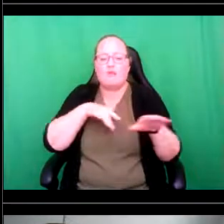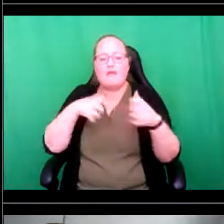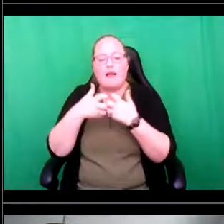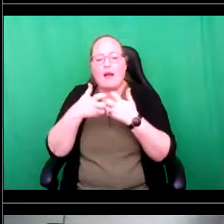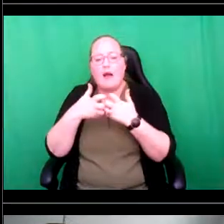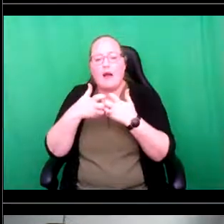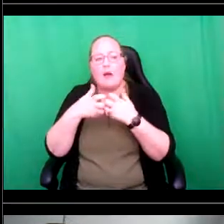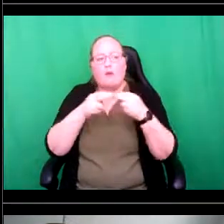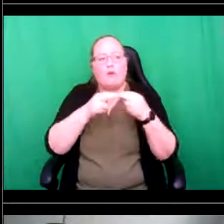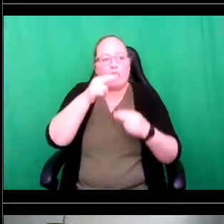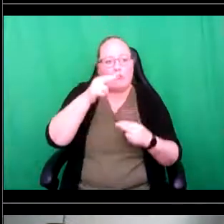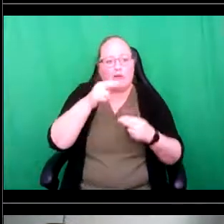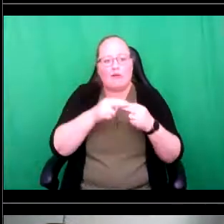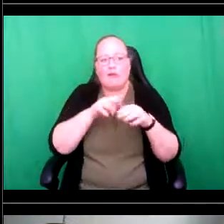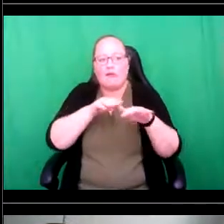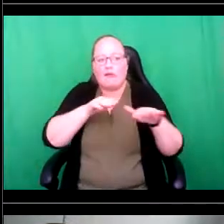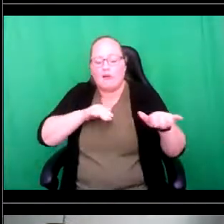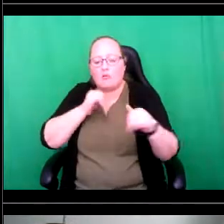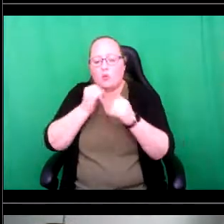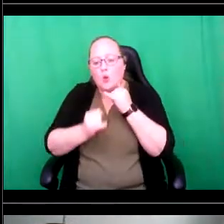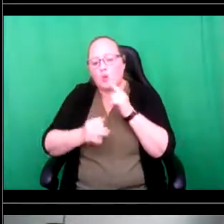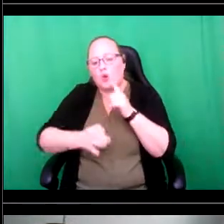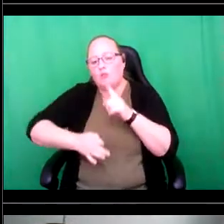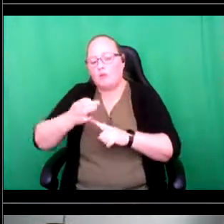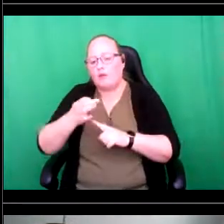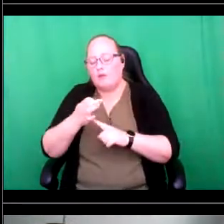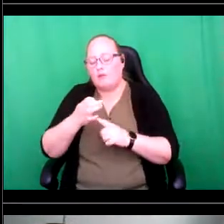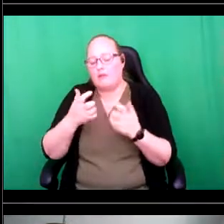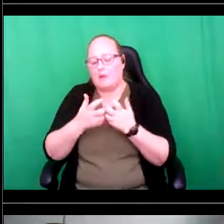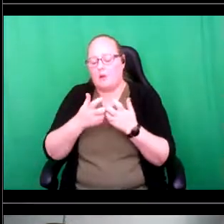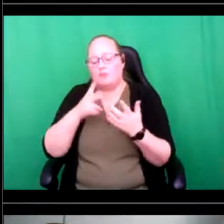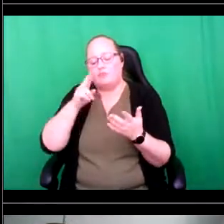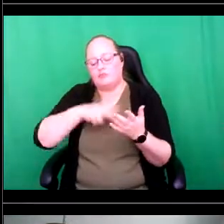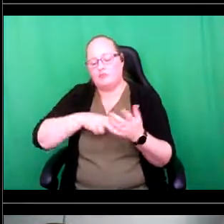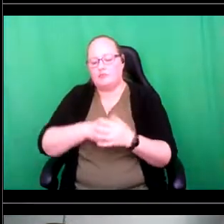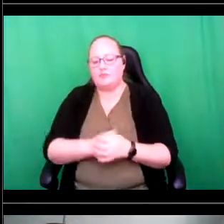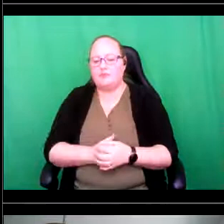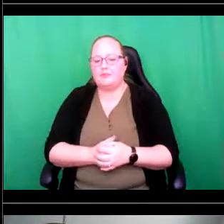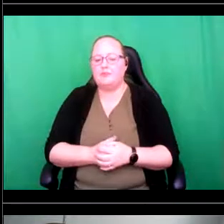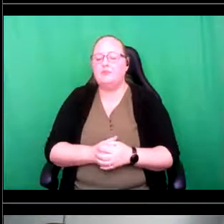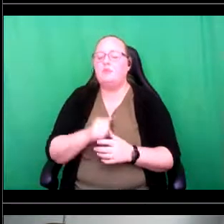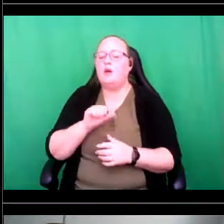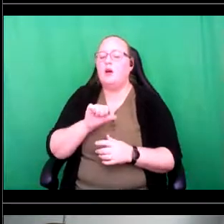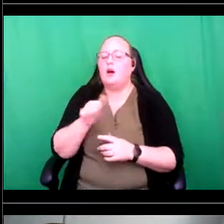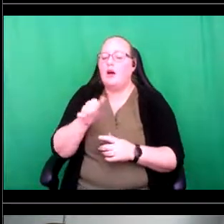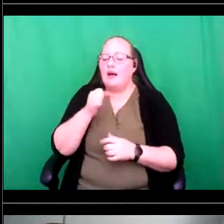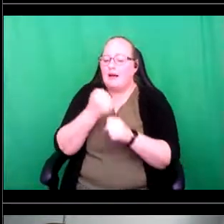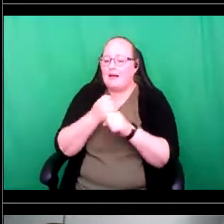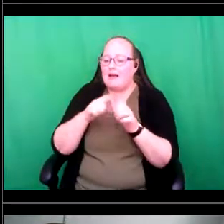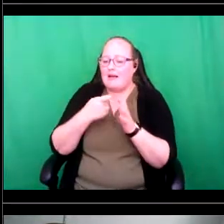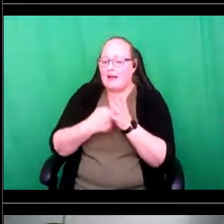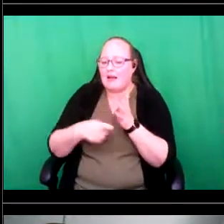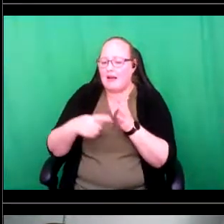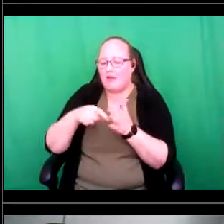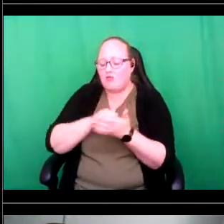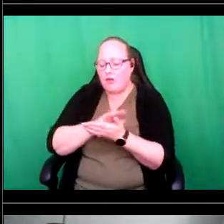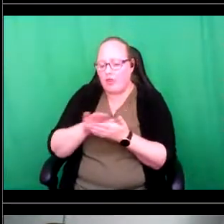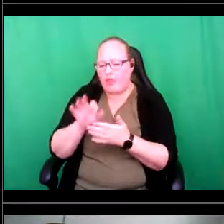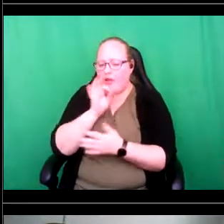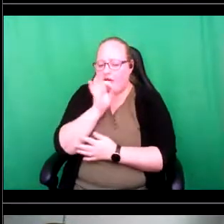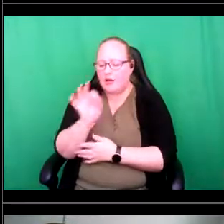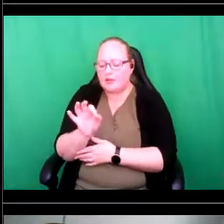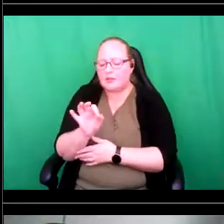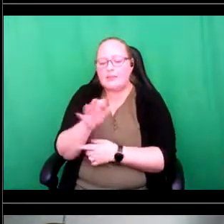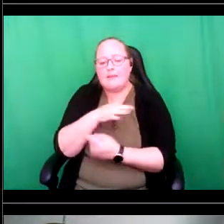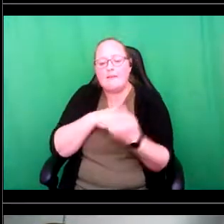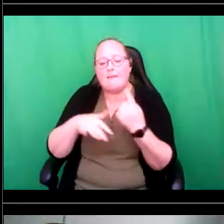quite a lot to take in there. Thank you. Gareth, next question for you, asking what's being done to mitigate environmental damage